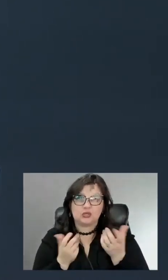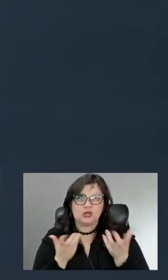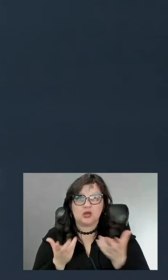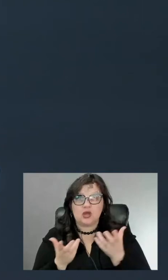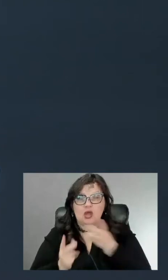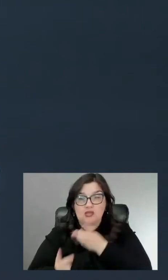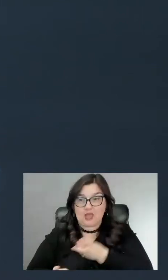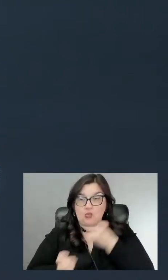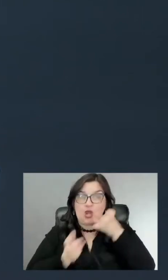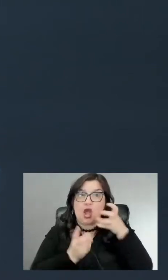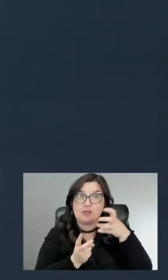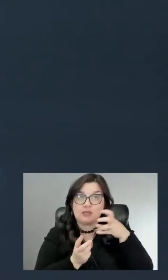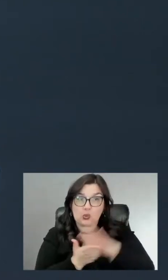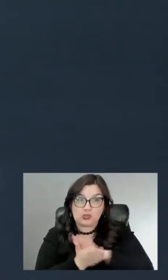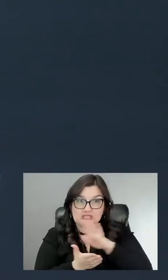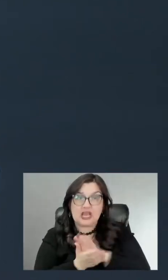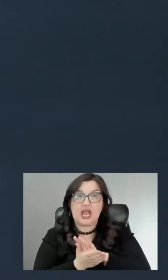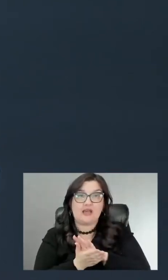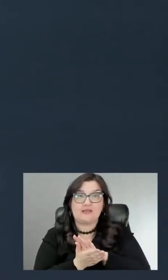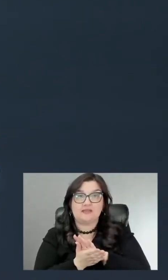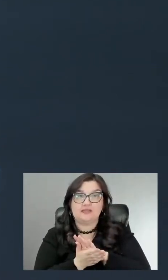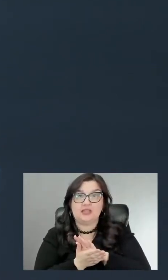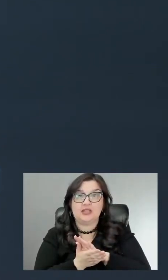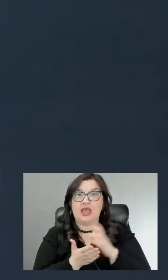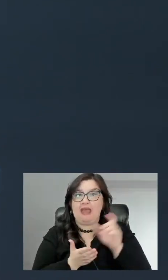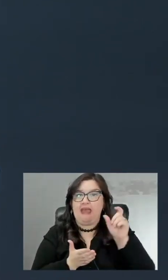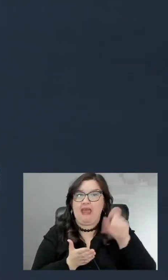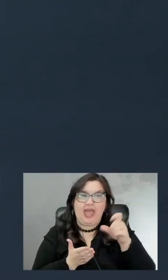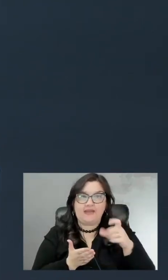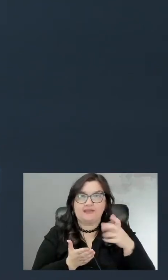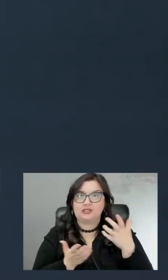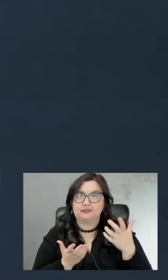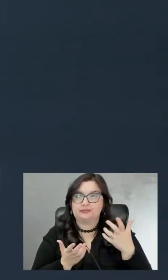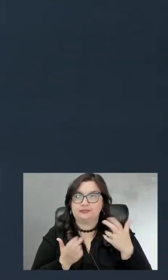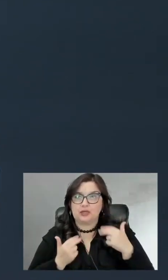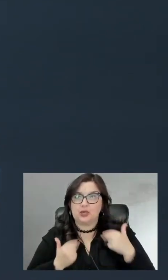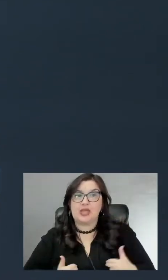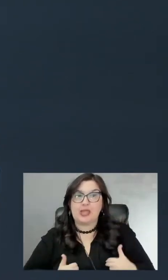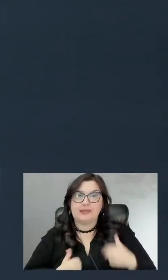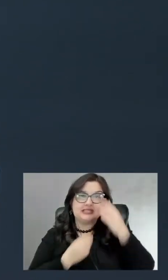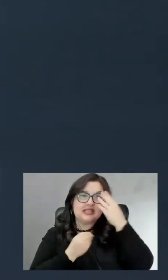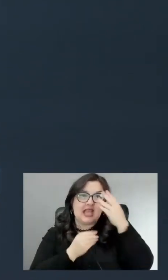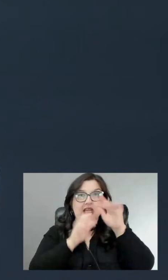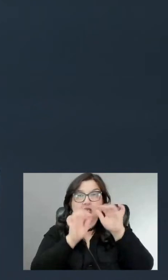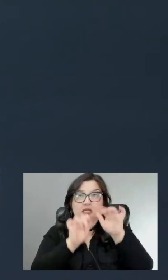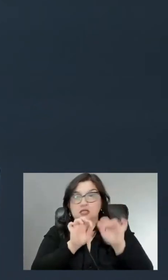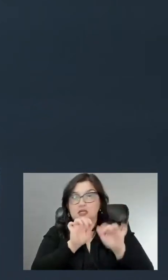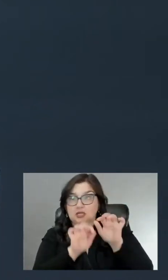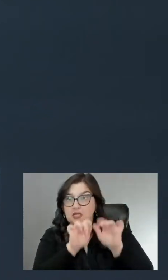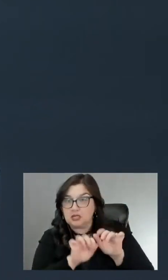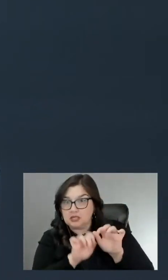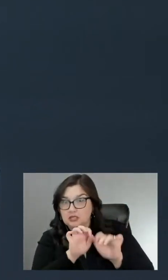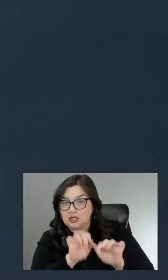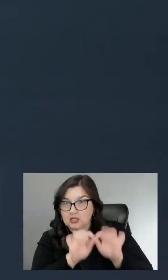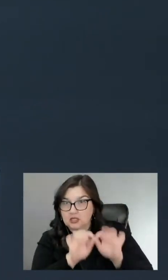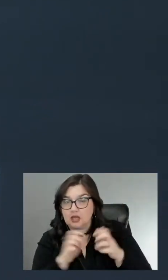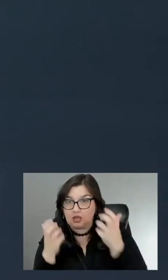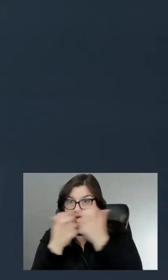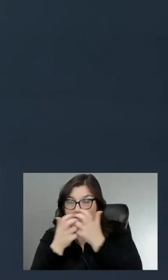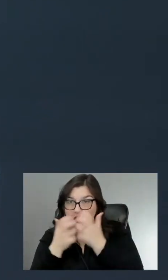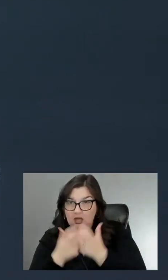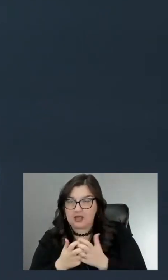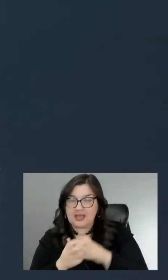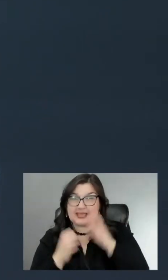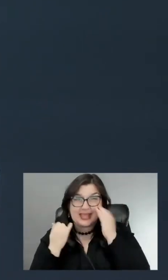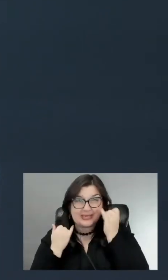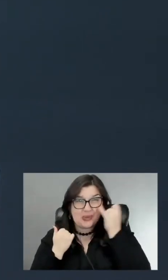document, and behind the scenes they would have human data entry people typing in this information. Imagine the number of loans